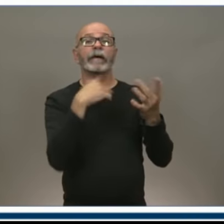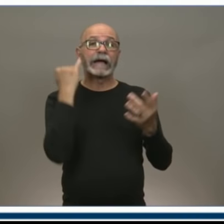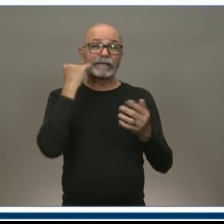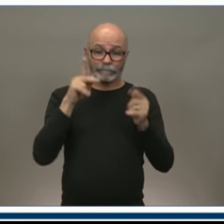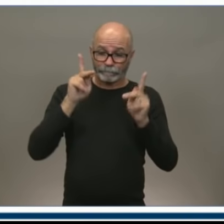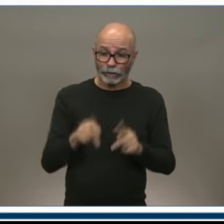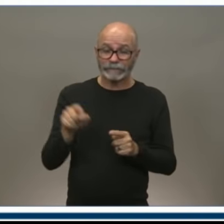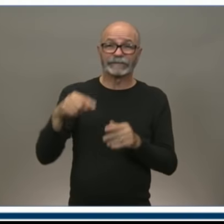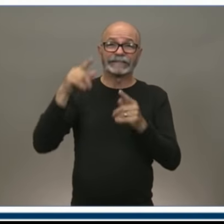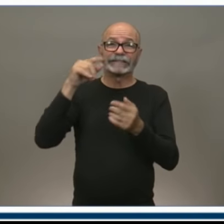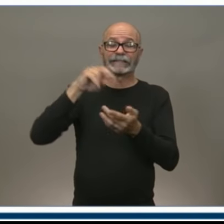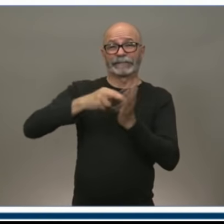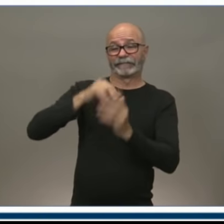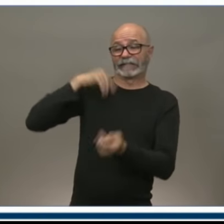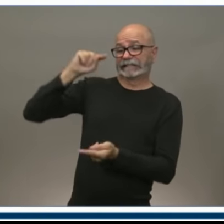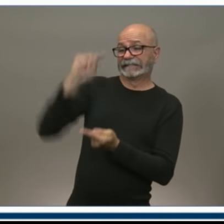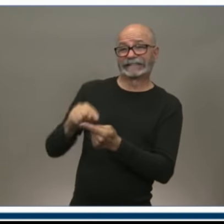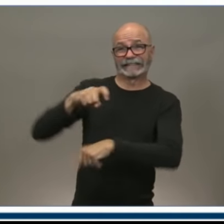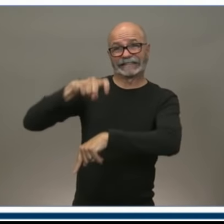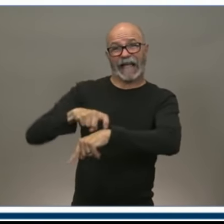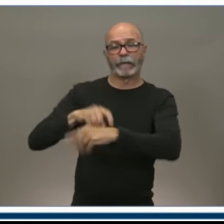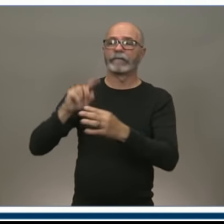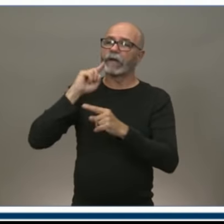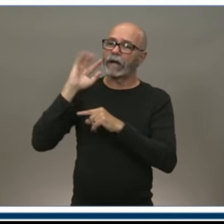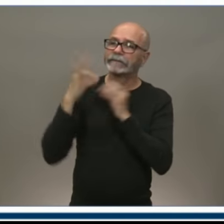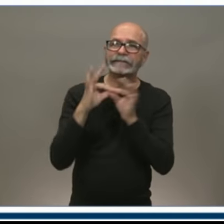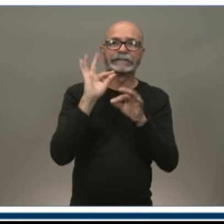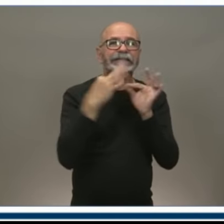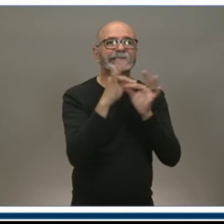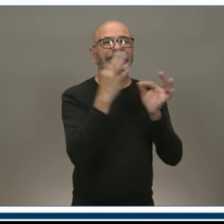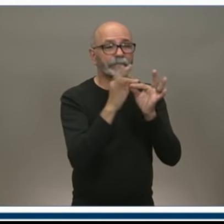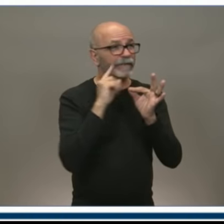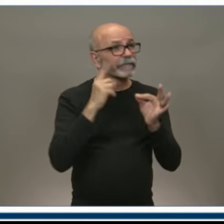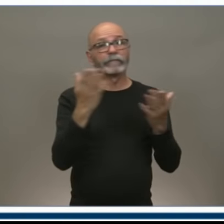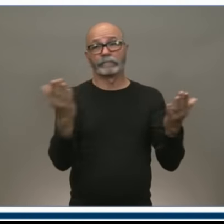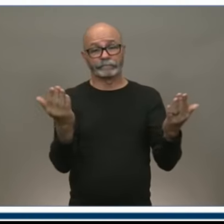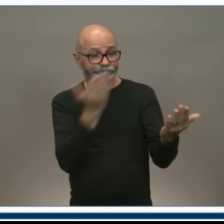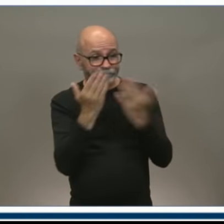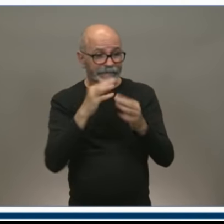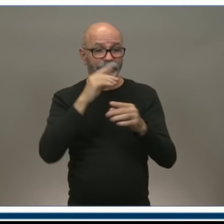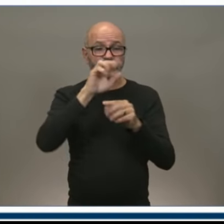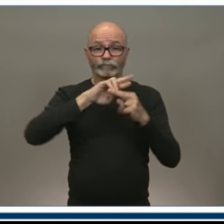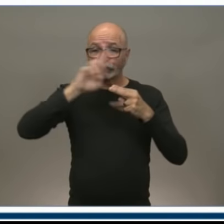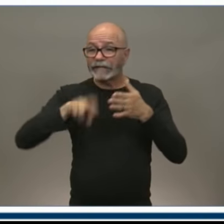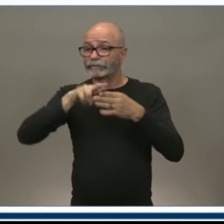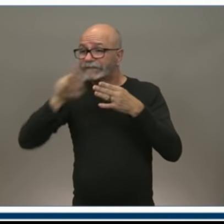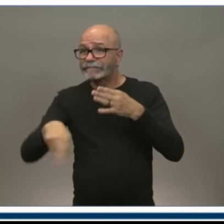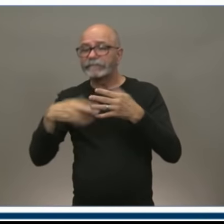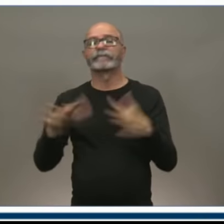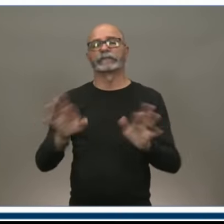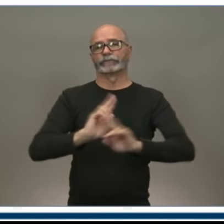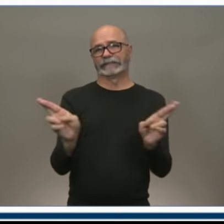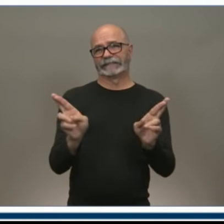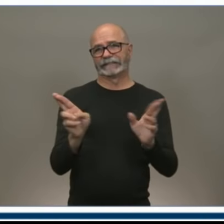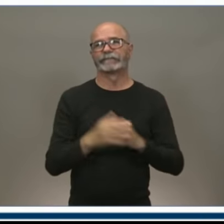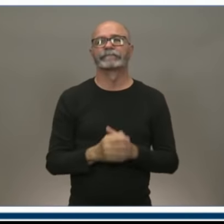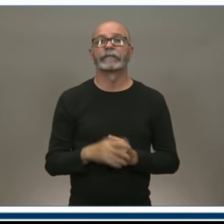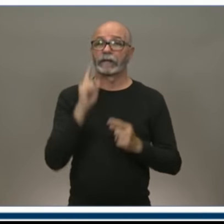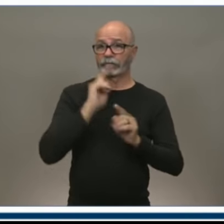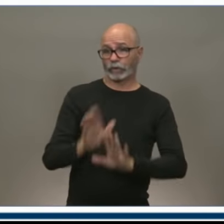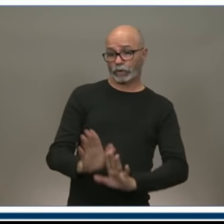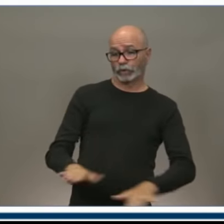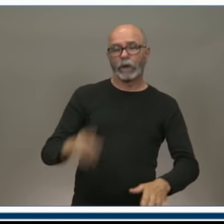takes to get COVID tests, and it means that you will get your results back sooner. The gargle test for children is now available at all